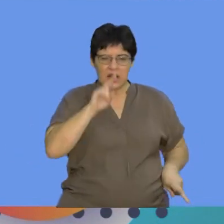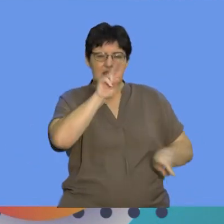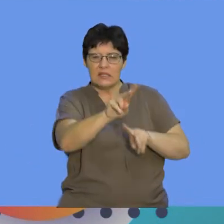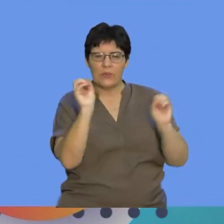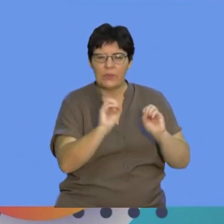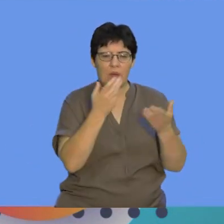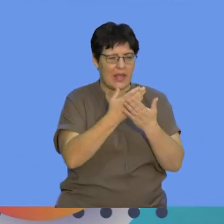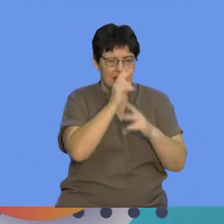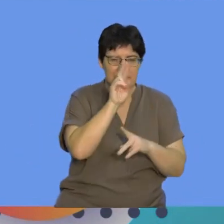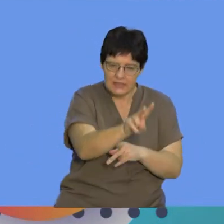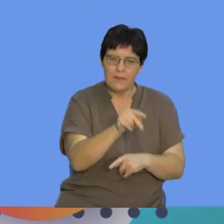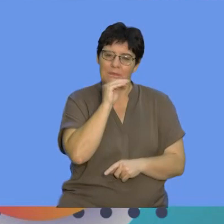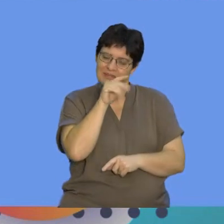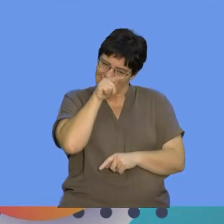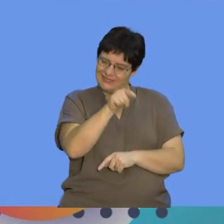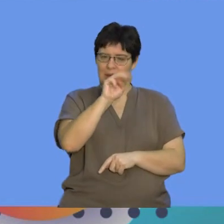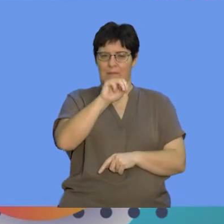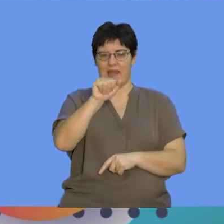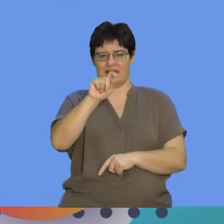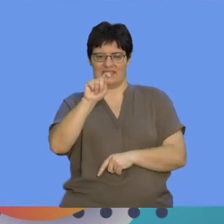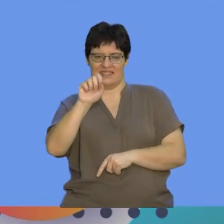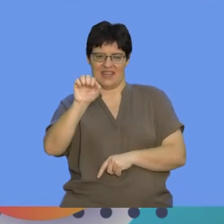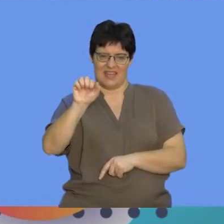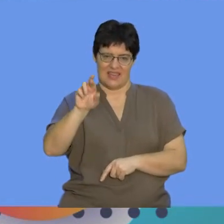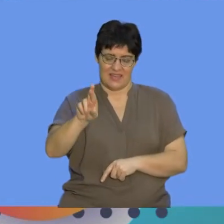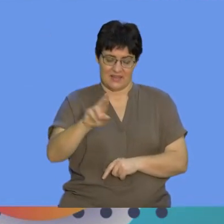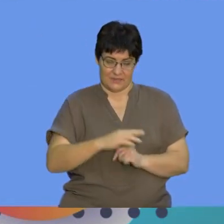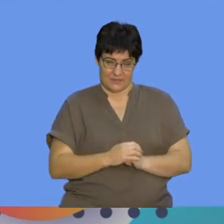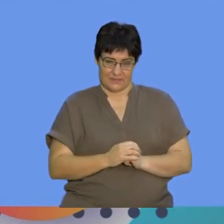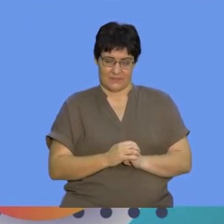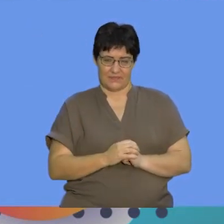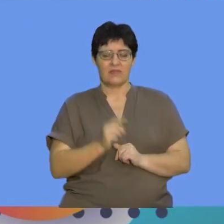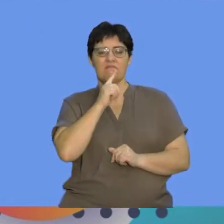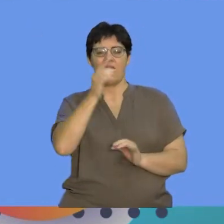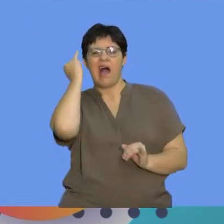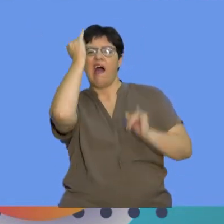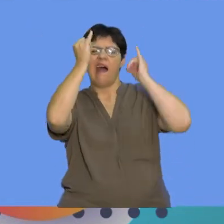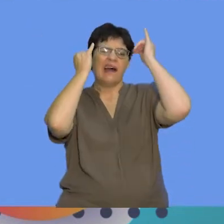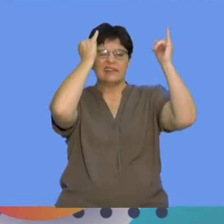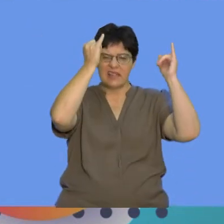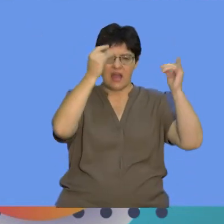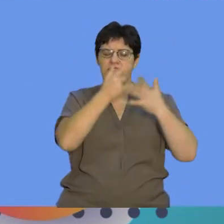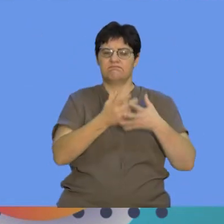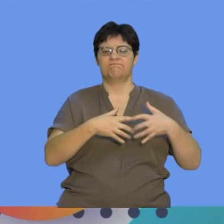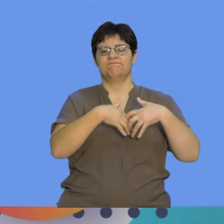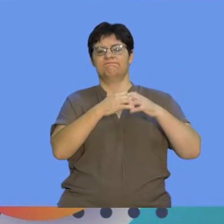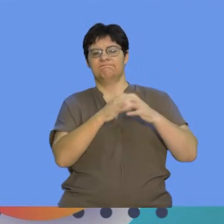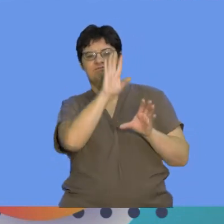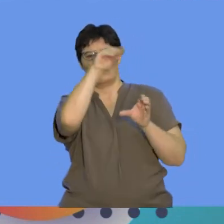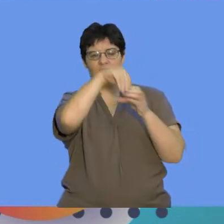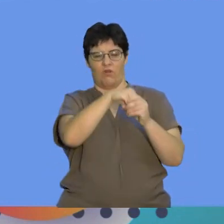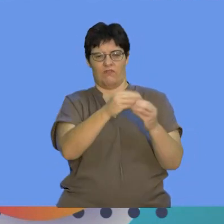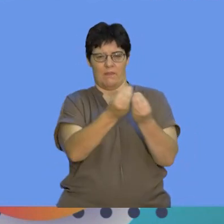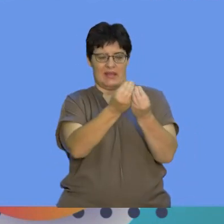otherwise, is a form of matter. Without any waste of time, let's look at the big ideas that have to do with matter in terms